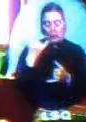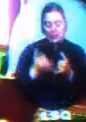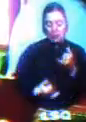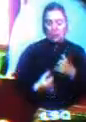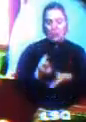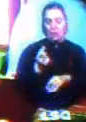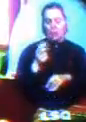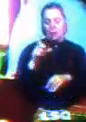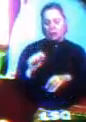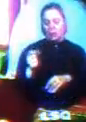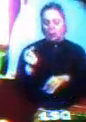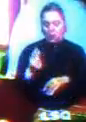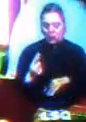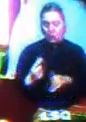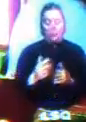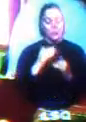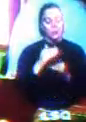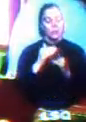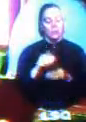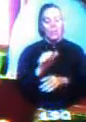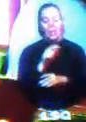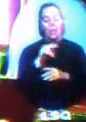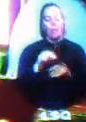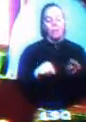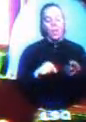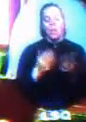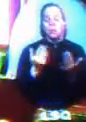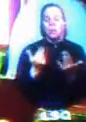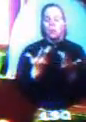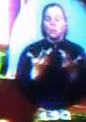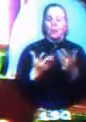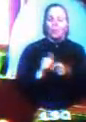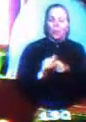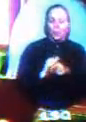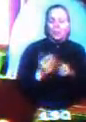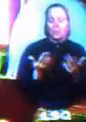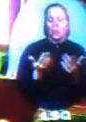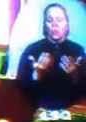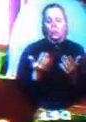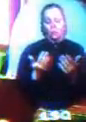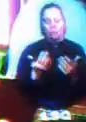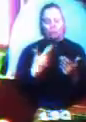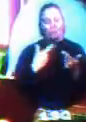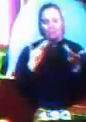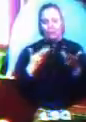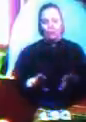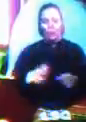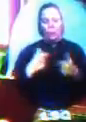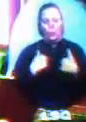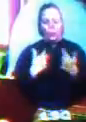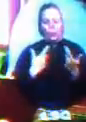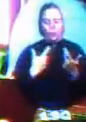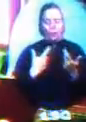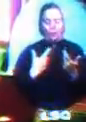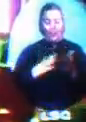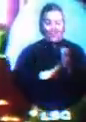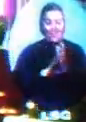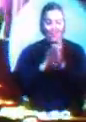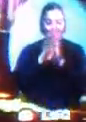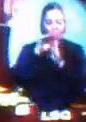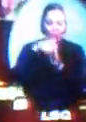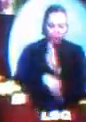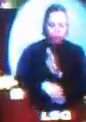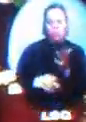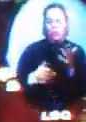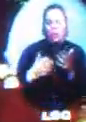security forces need more training. We don't want to risk the gains for which Canadian soldiers have fought so bravely and sacrificed.